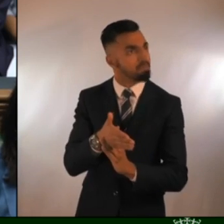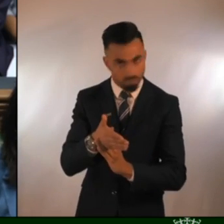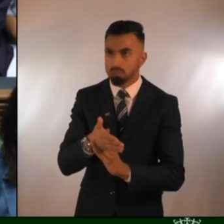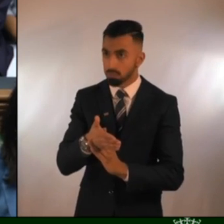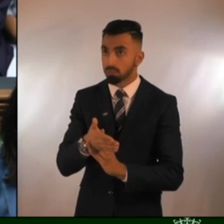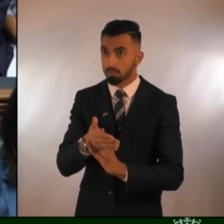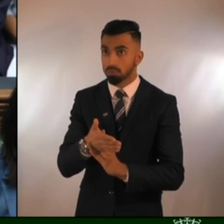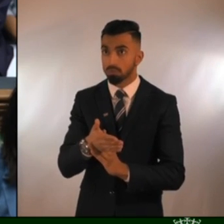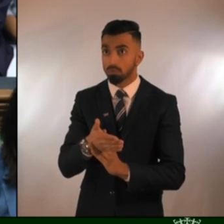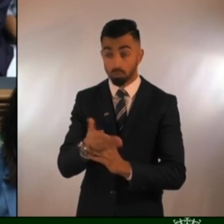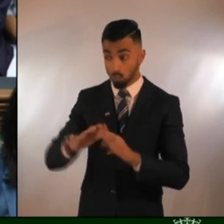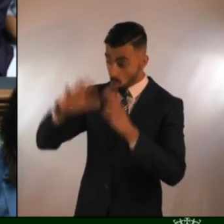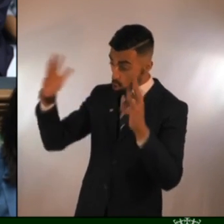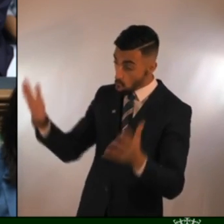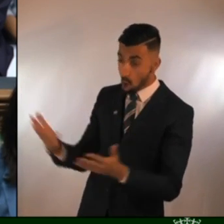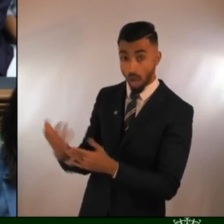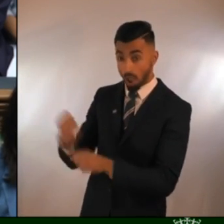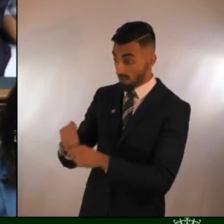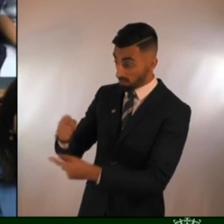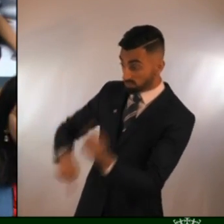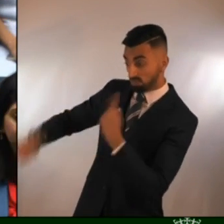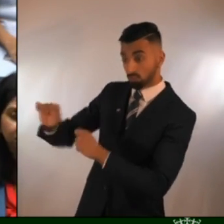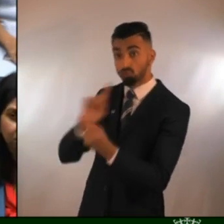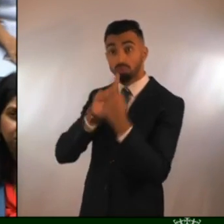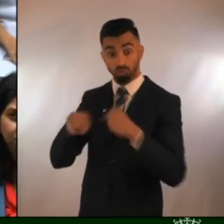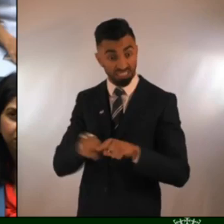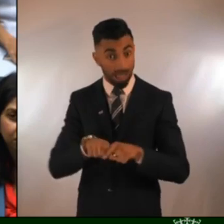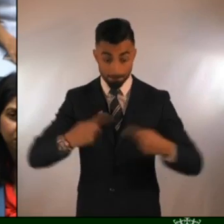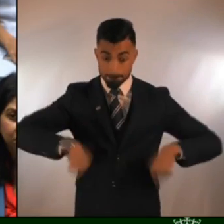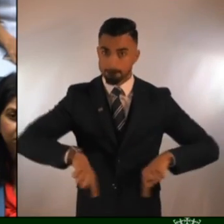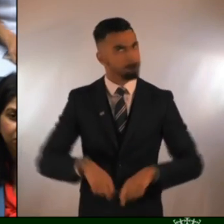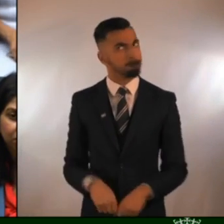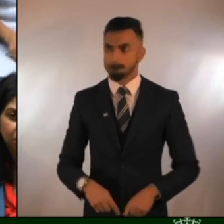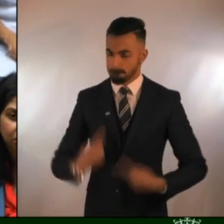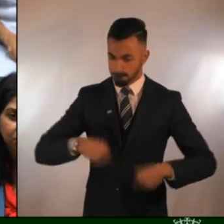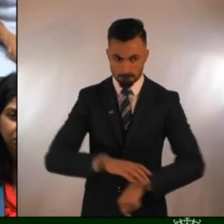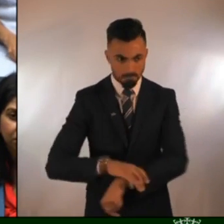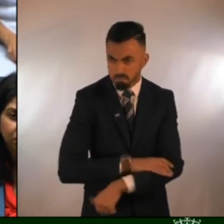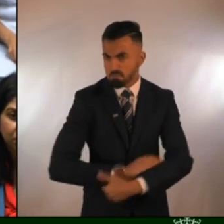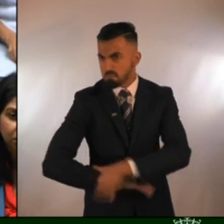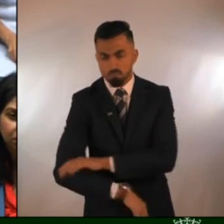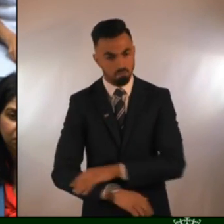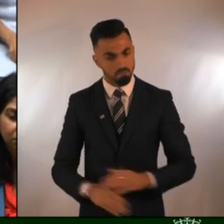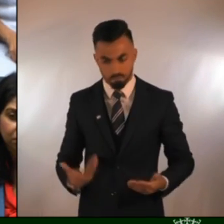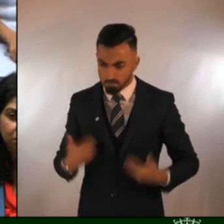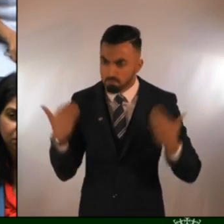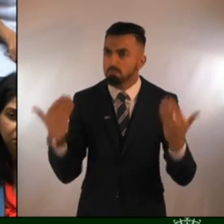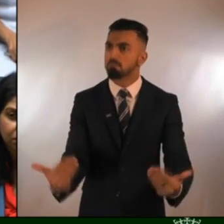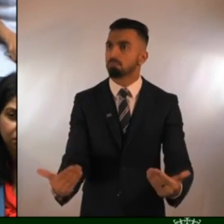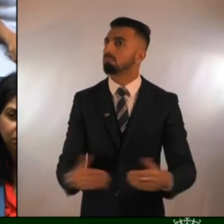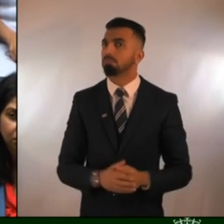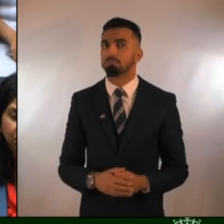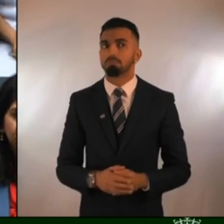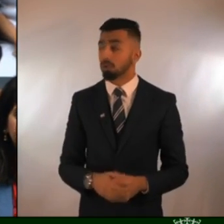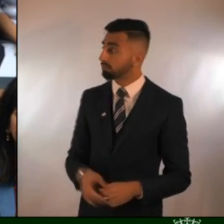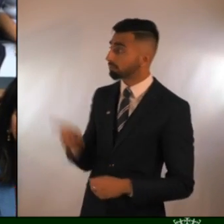any government anywhere in the world to date. The Governor of the Bank of England and I are in close contact with our counterparts